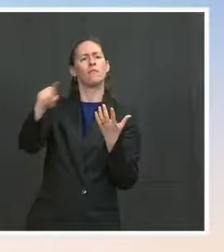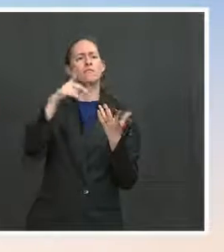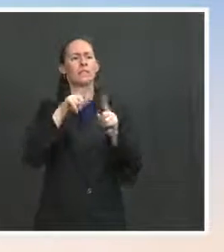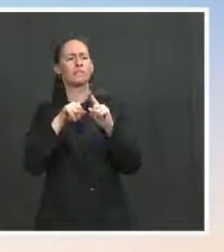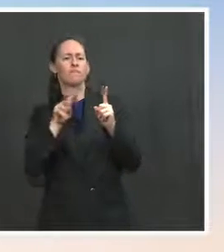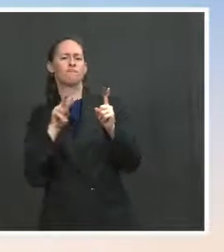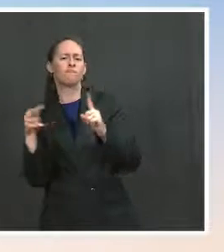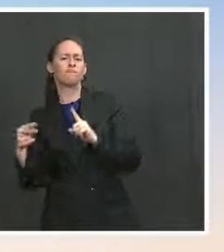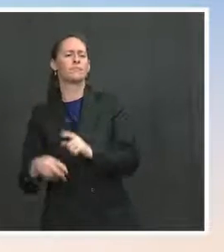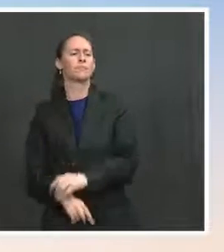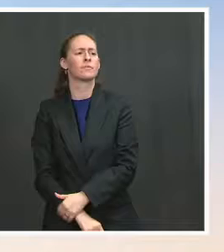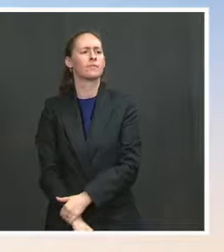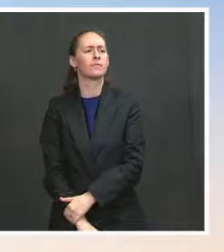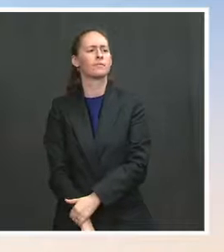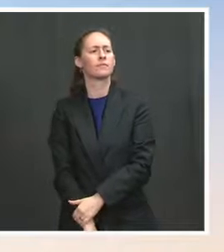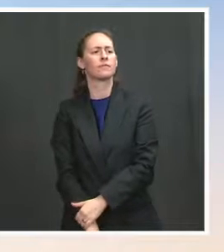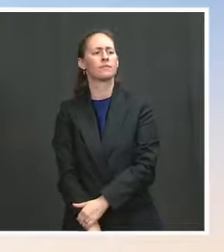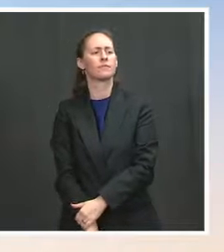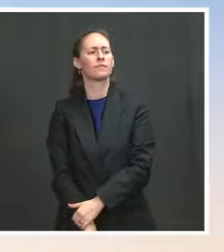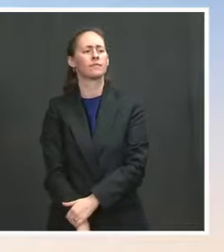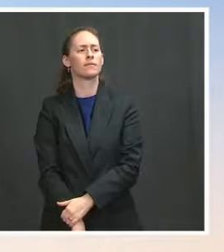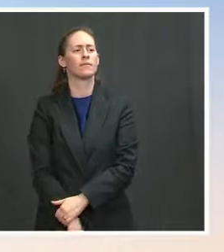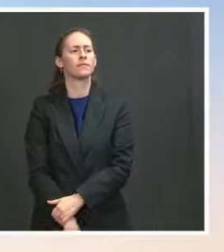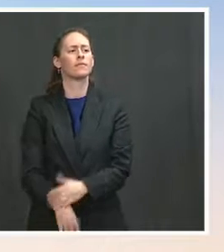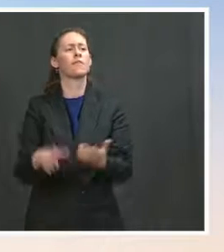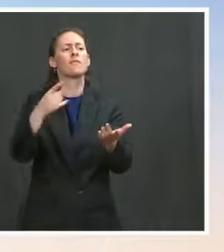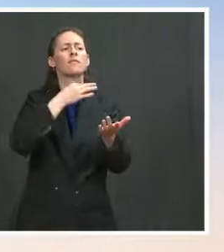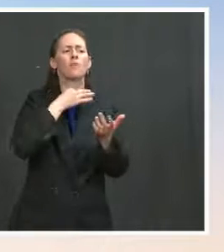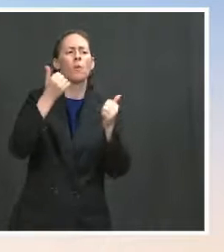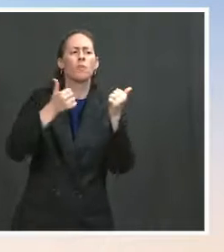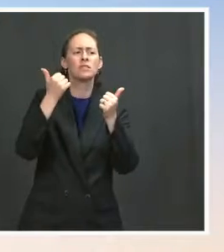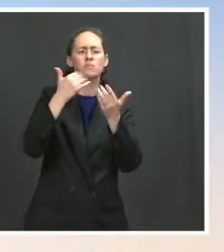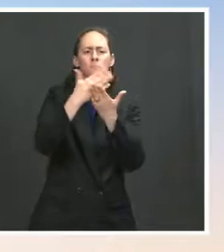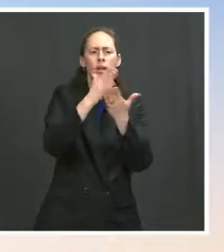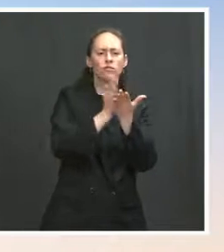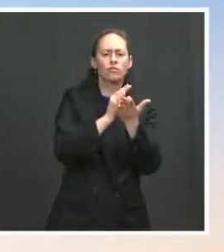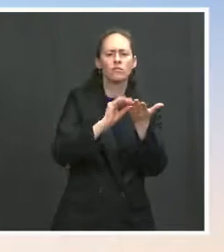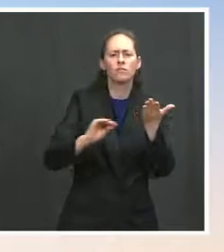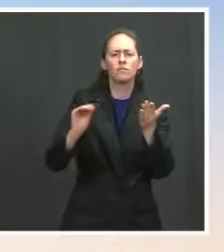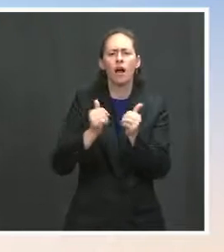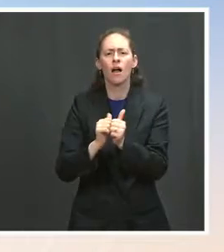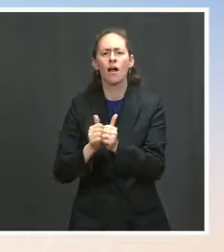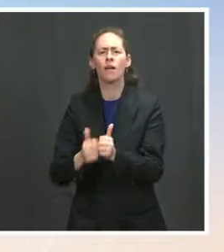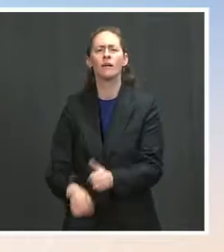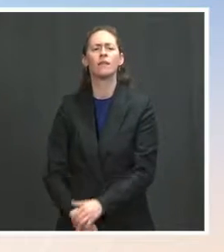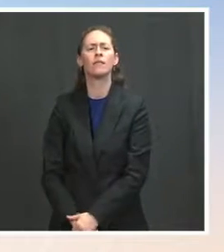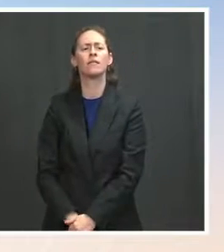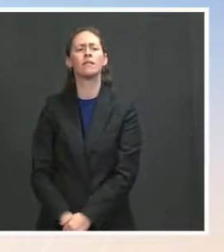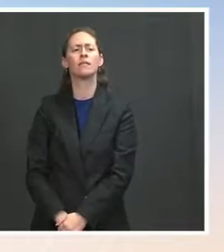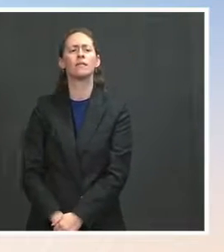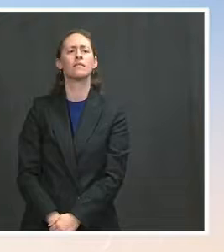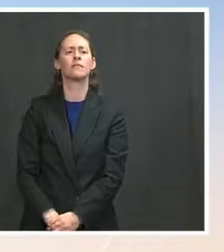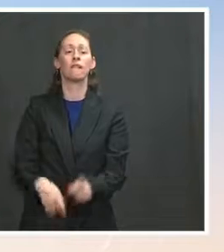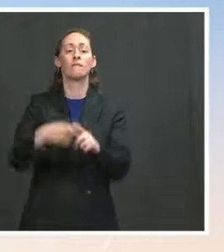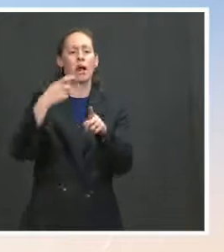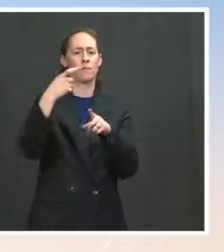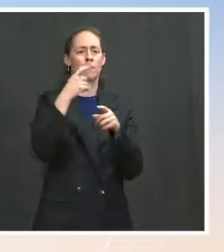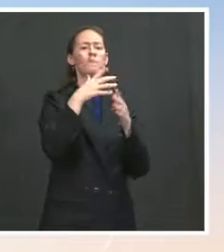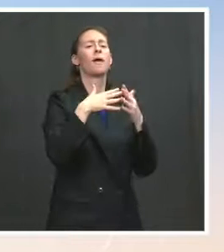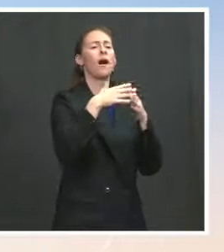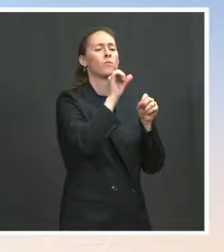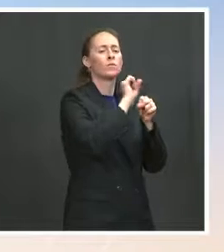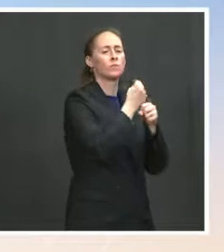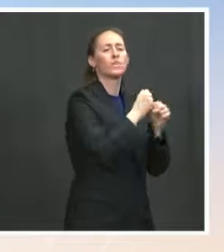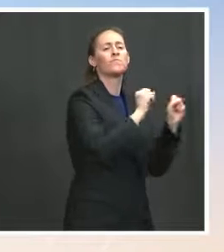what pot did it come out of? The pre-ARP COVID funding. And then going to the emails with Dr.